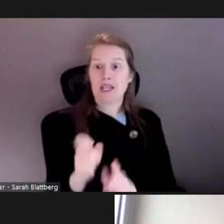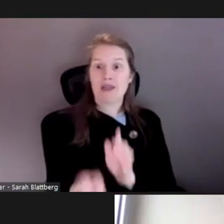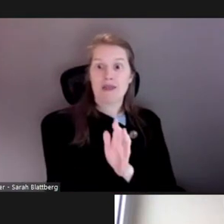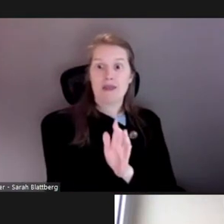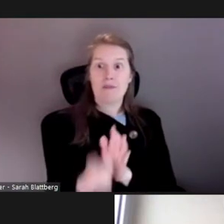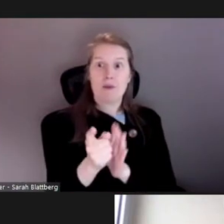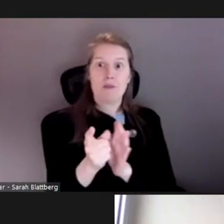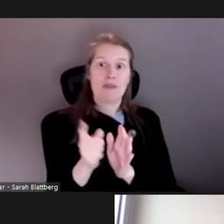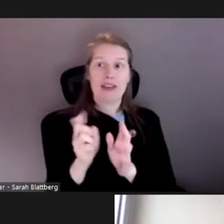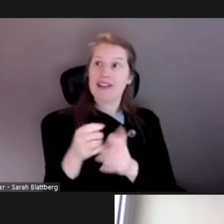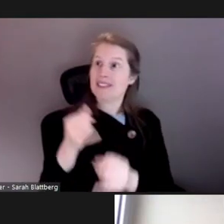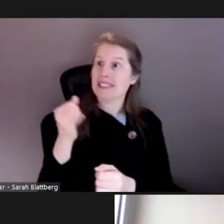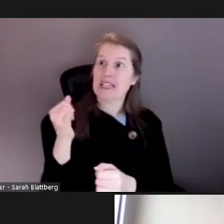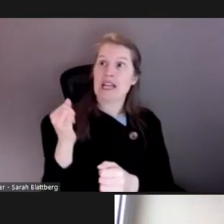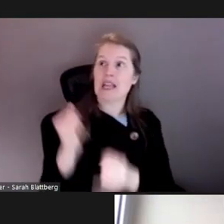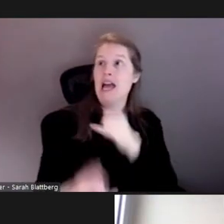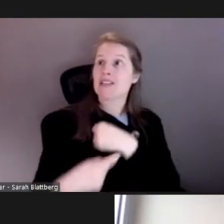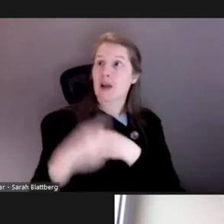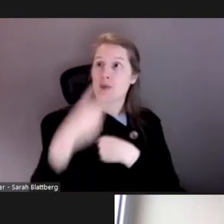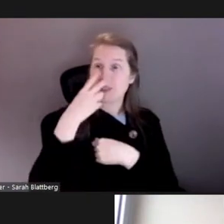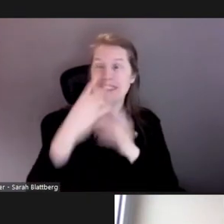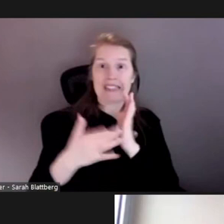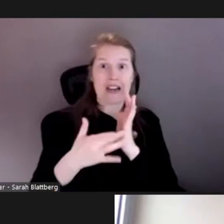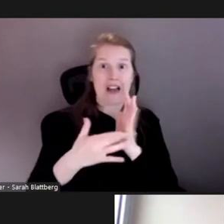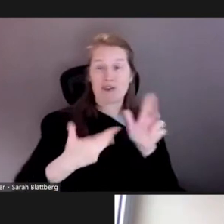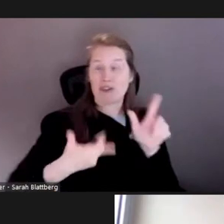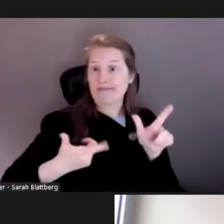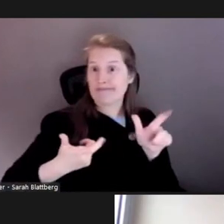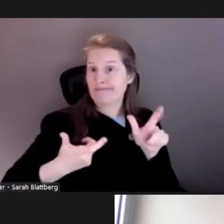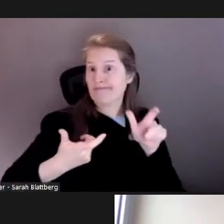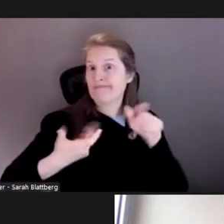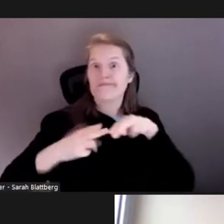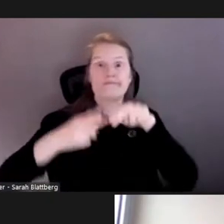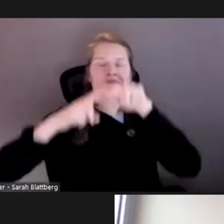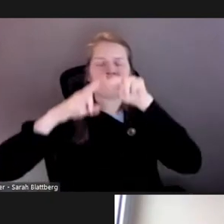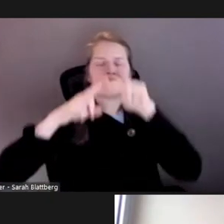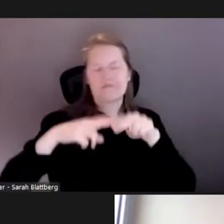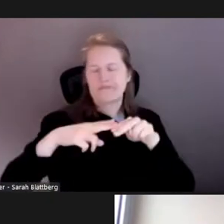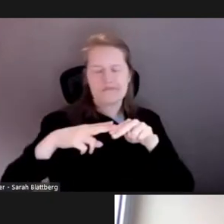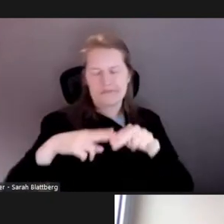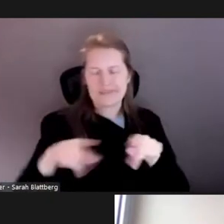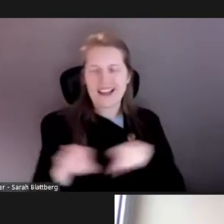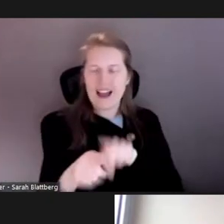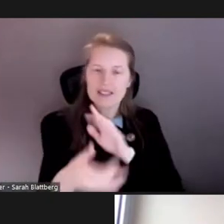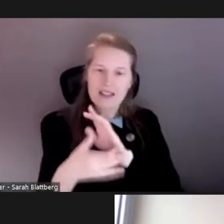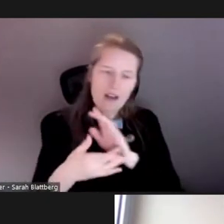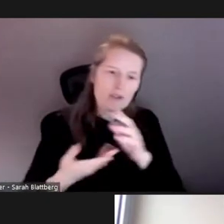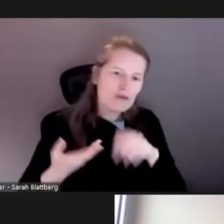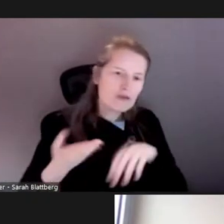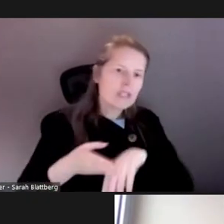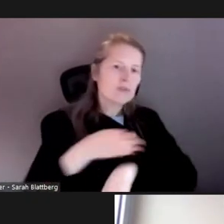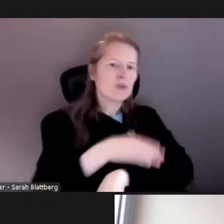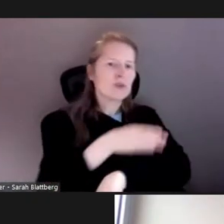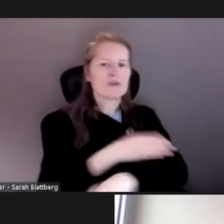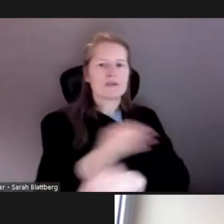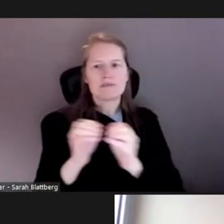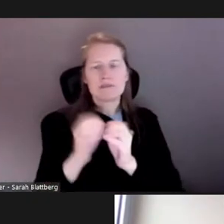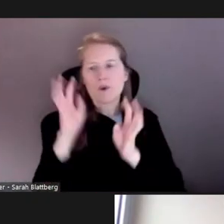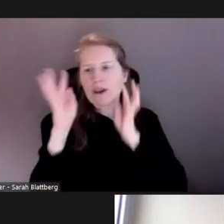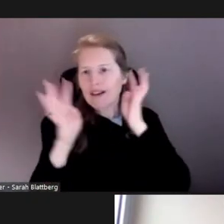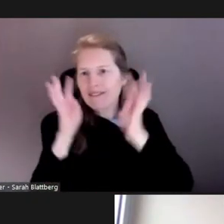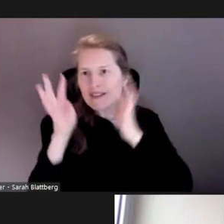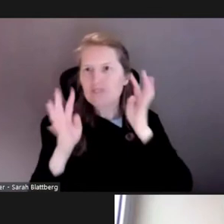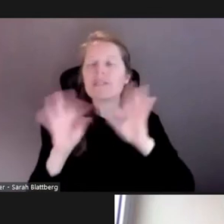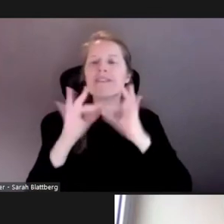the last acceleration of that, As technology improves, as there are more innovations in different areas, I think families